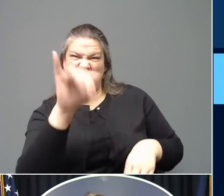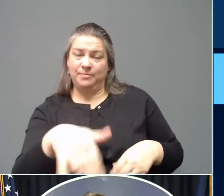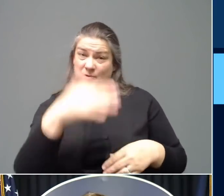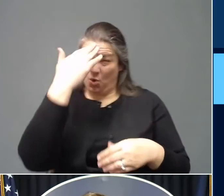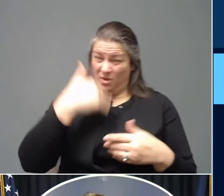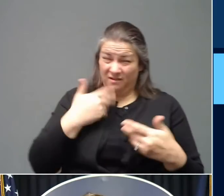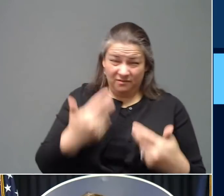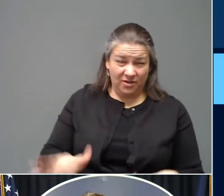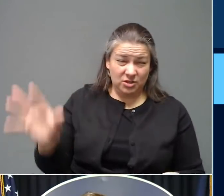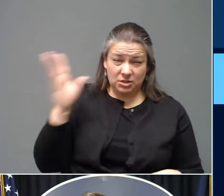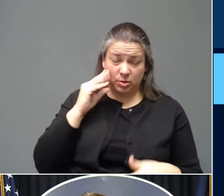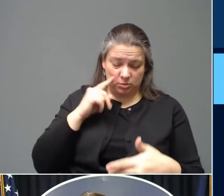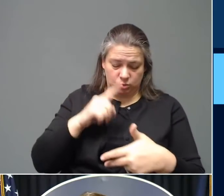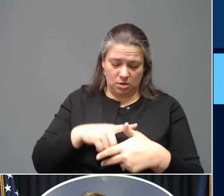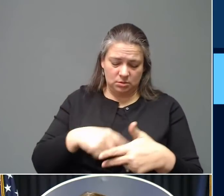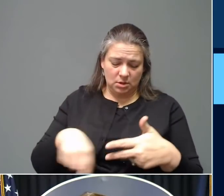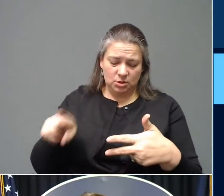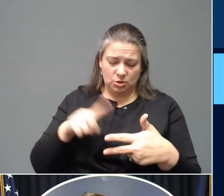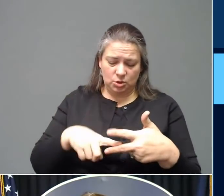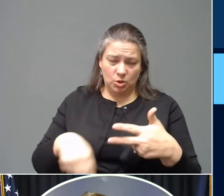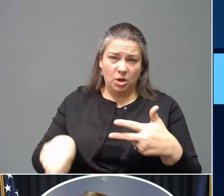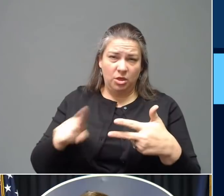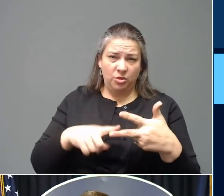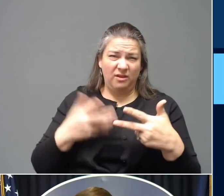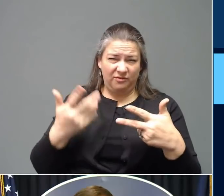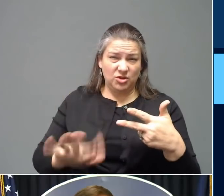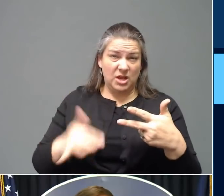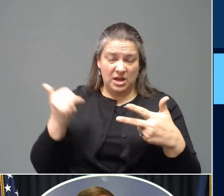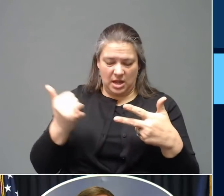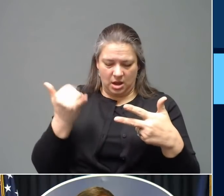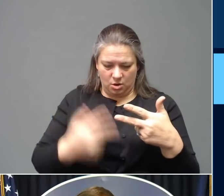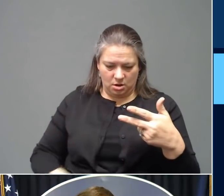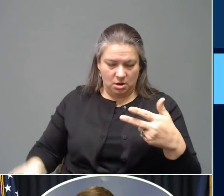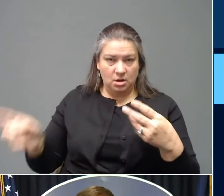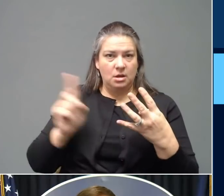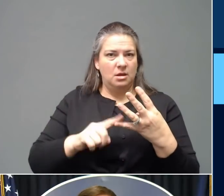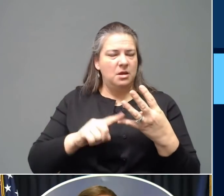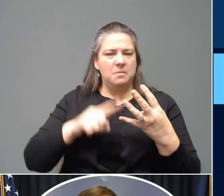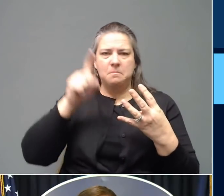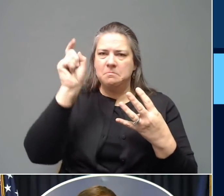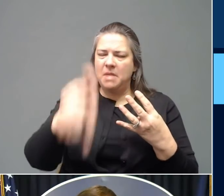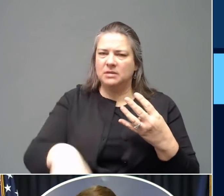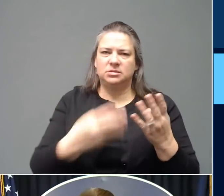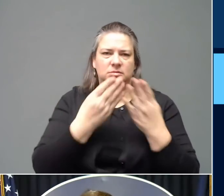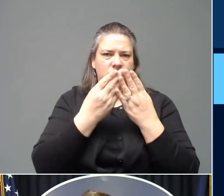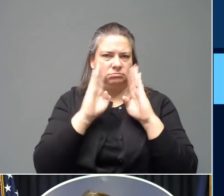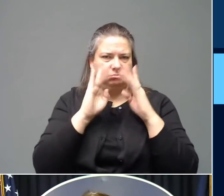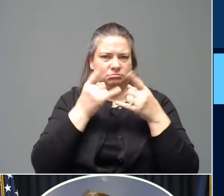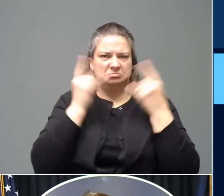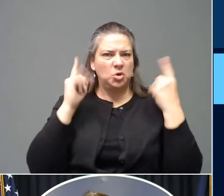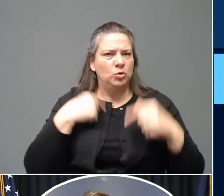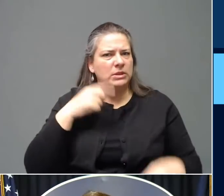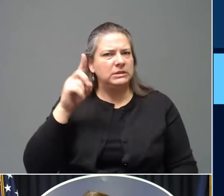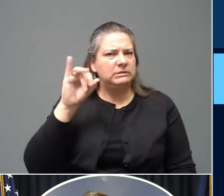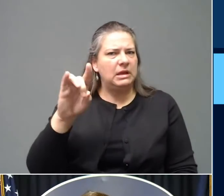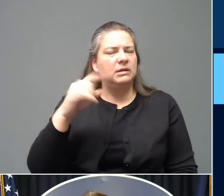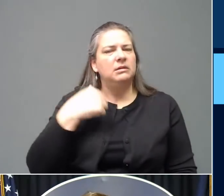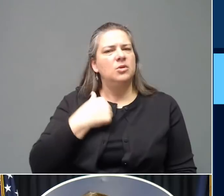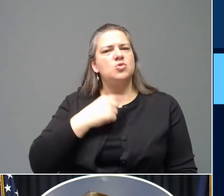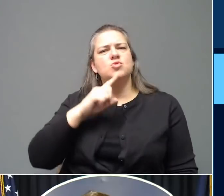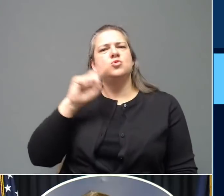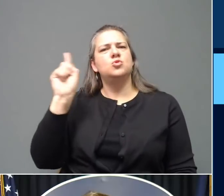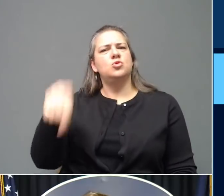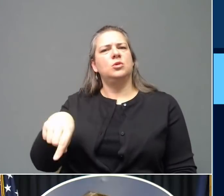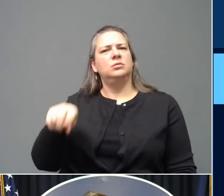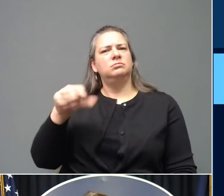It includes uniform implementation of effective face masking, which we've been able to do through executive order, strict